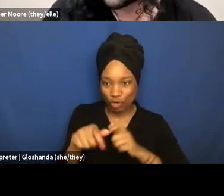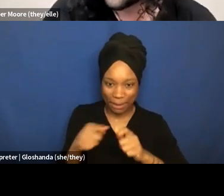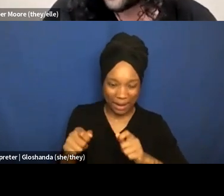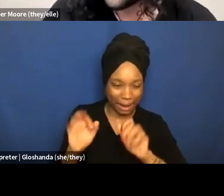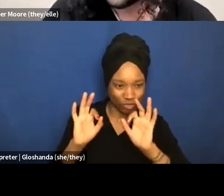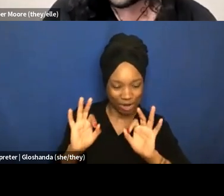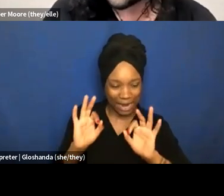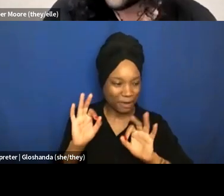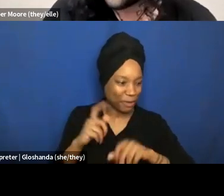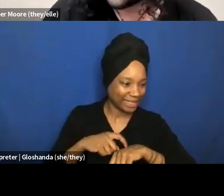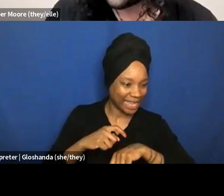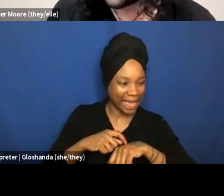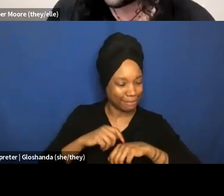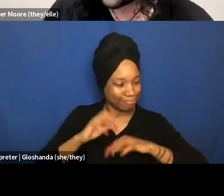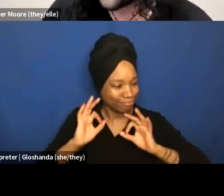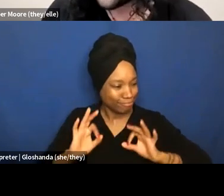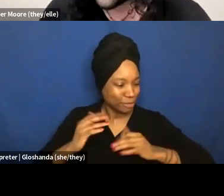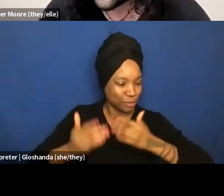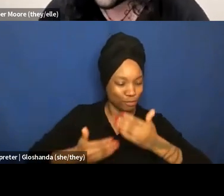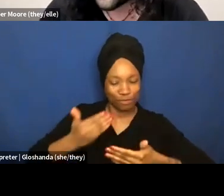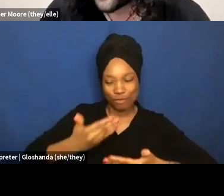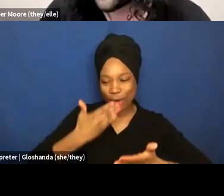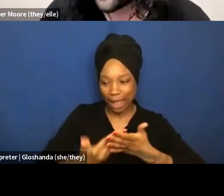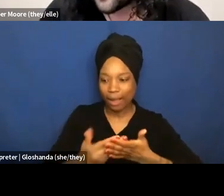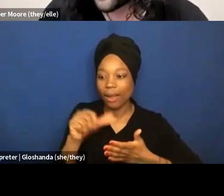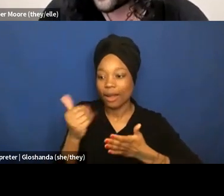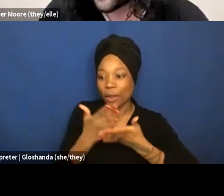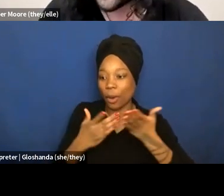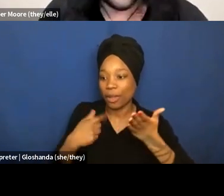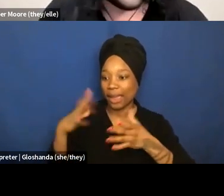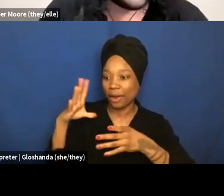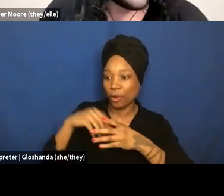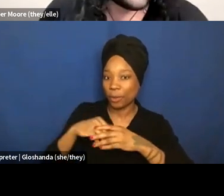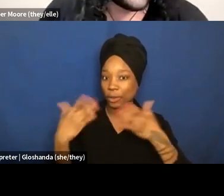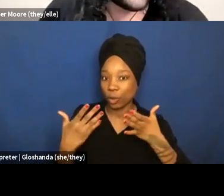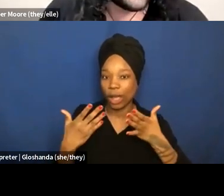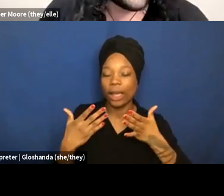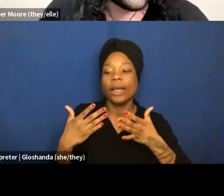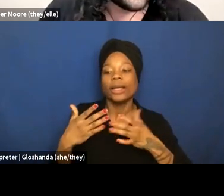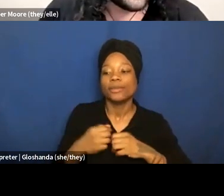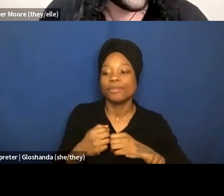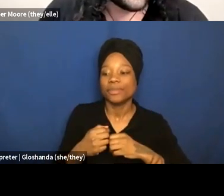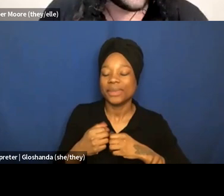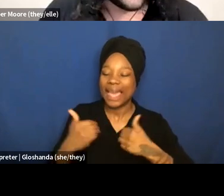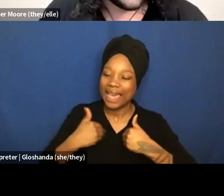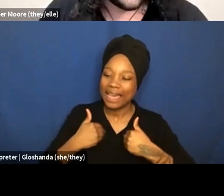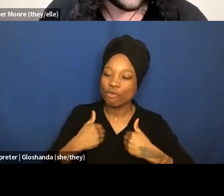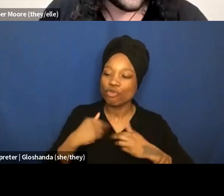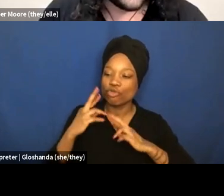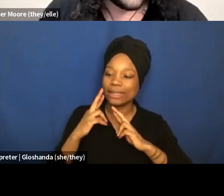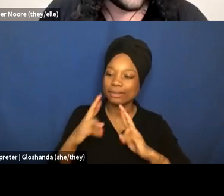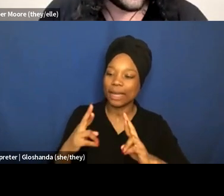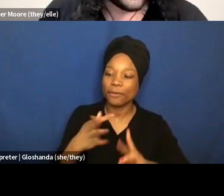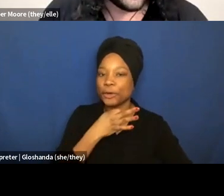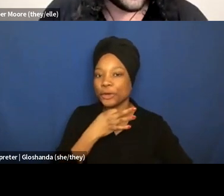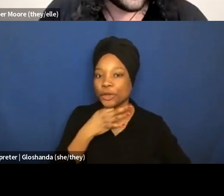we're doing good. Another piece that I incorporate here too is moving with respectful curiosity and assuming that